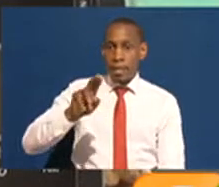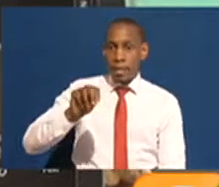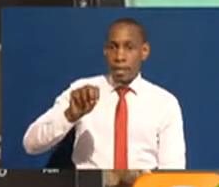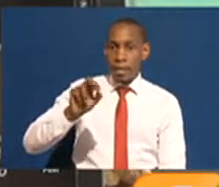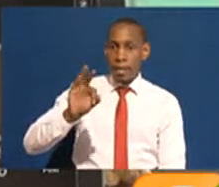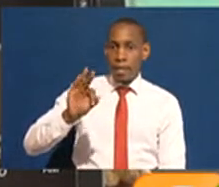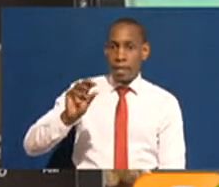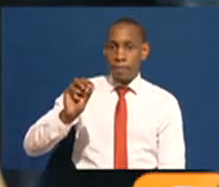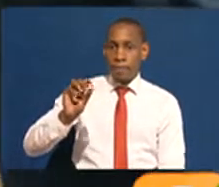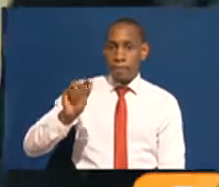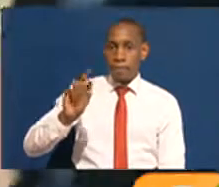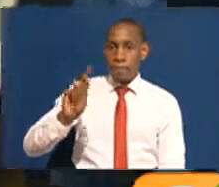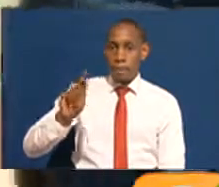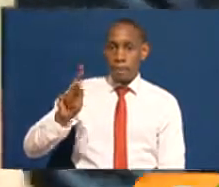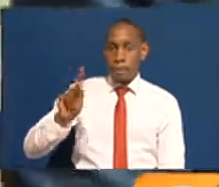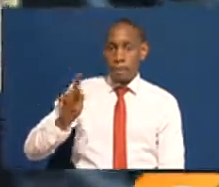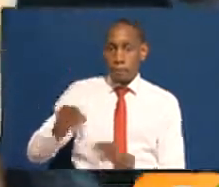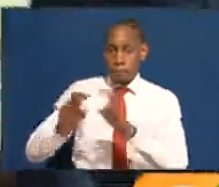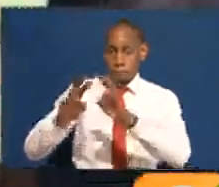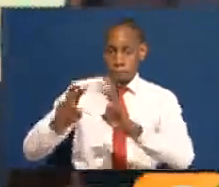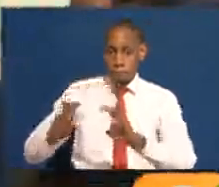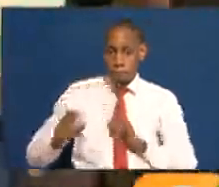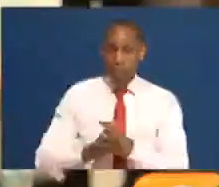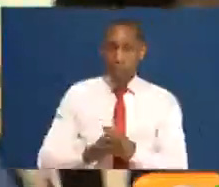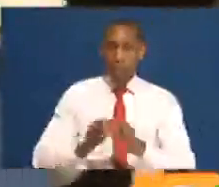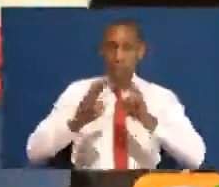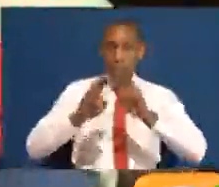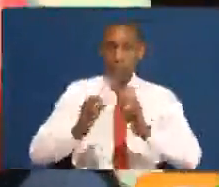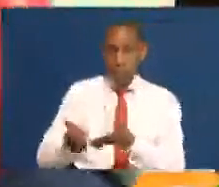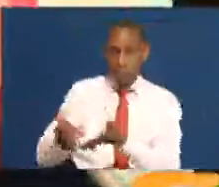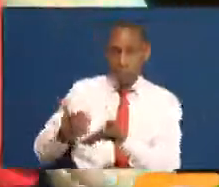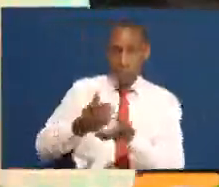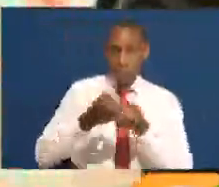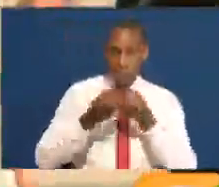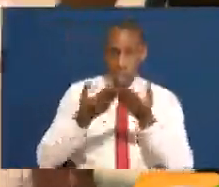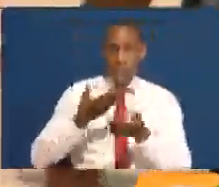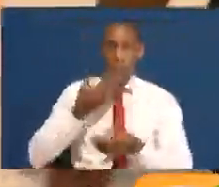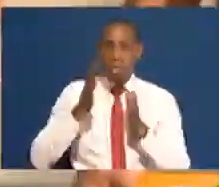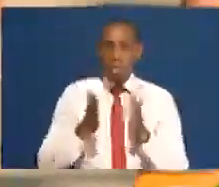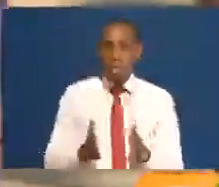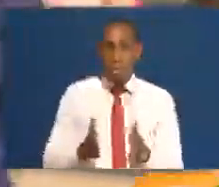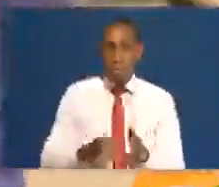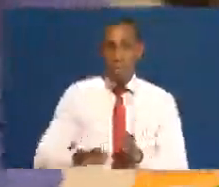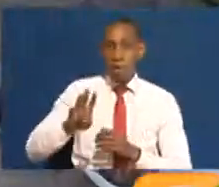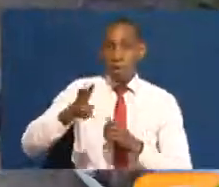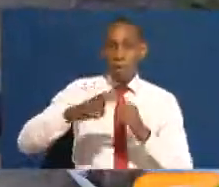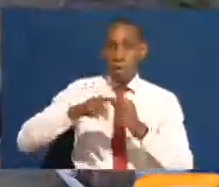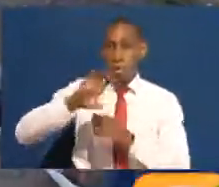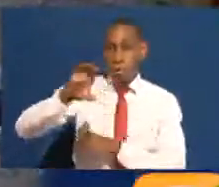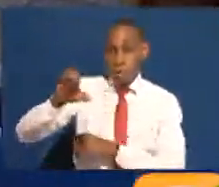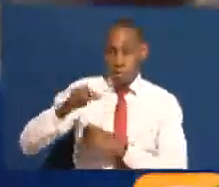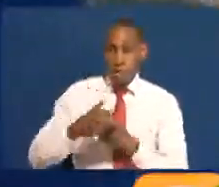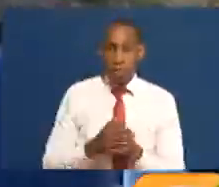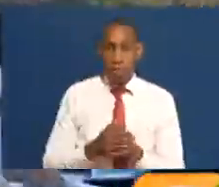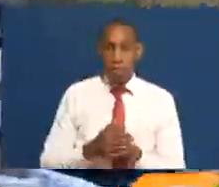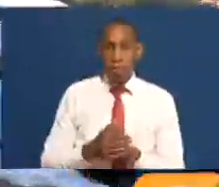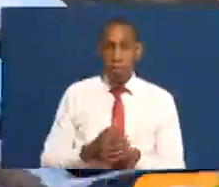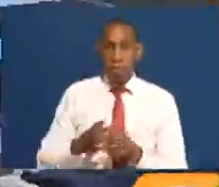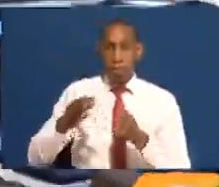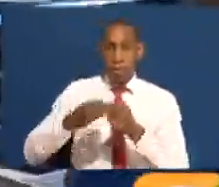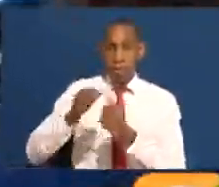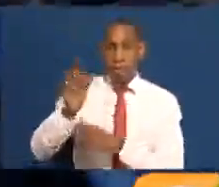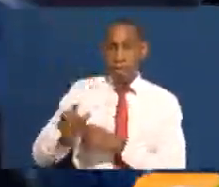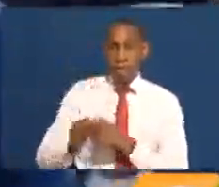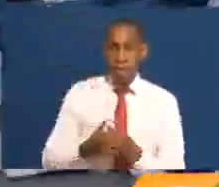and Consulting Limited. The survey collected data from respondents across 47 counties in the 8